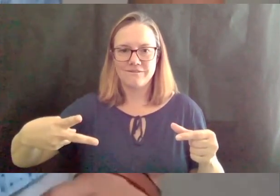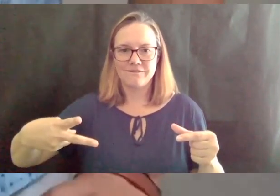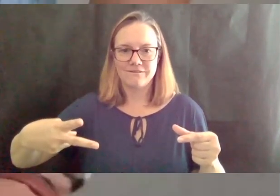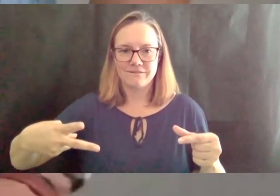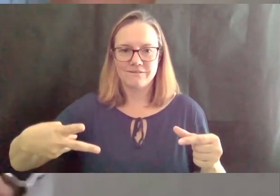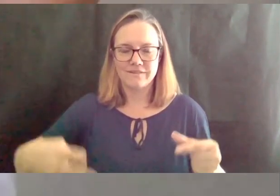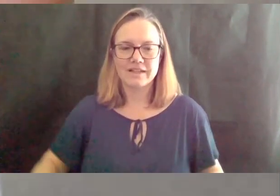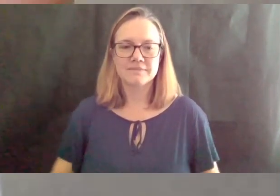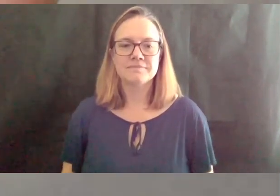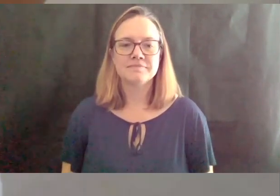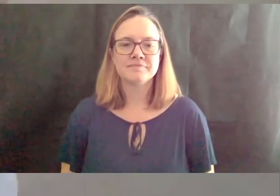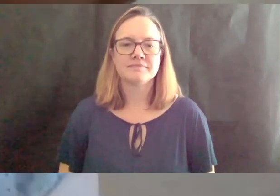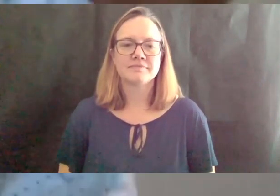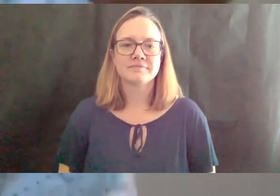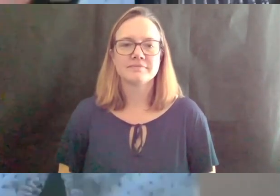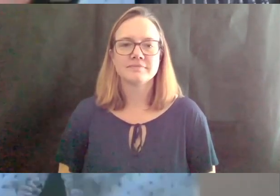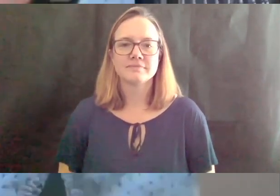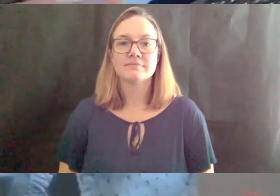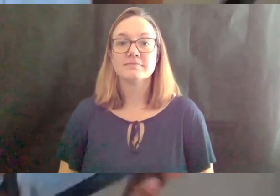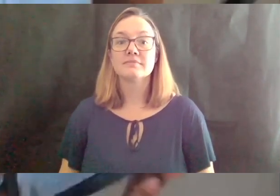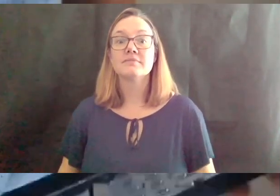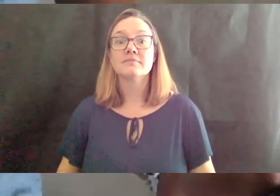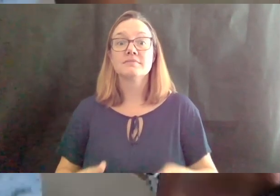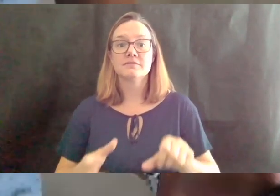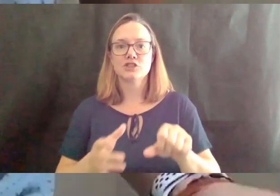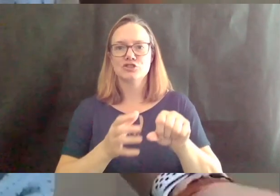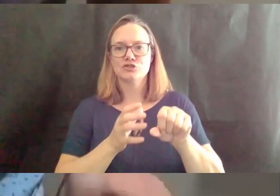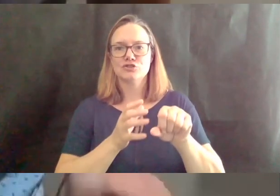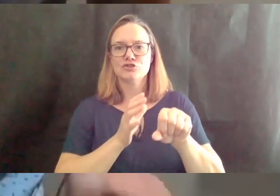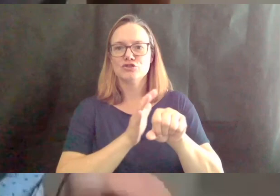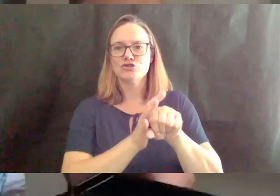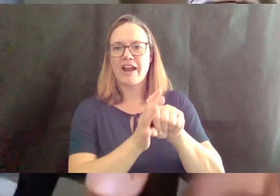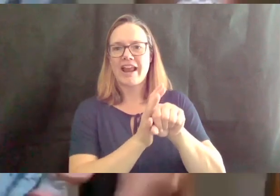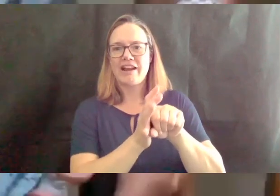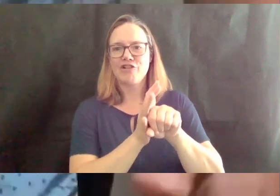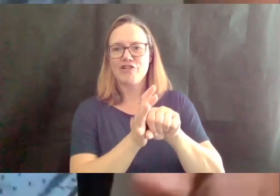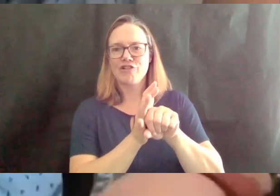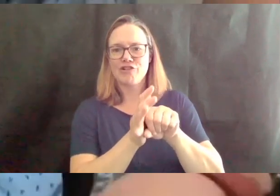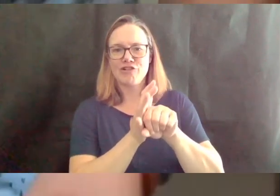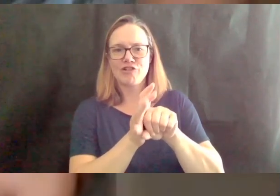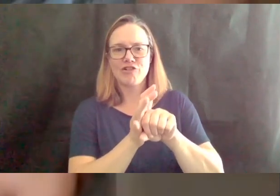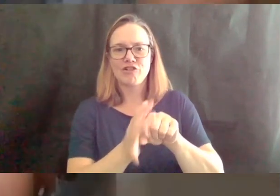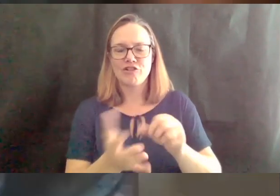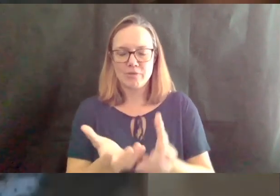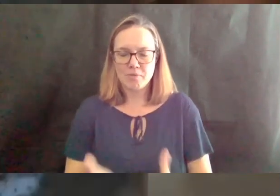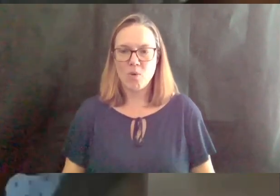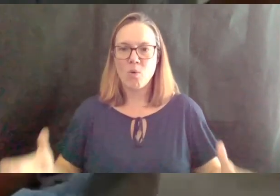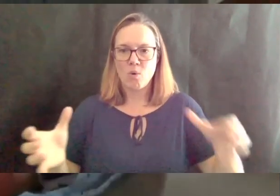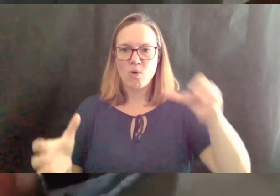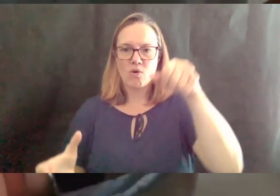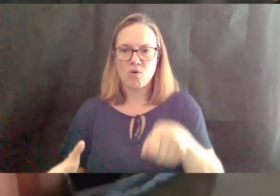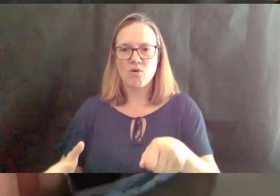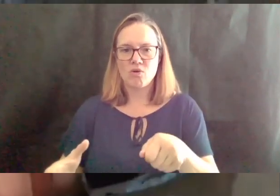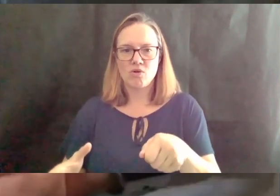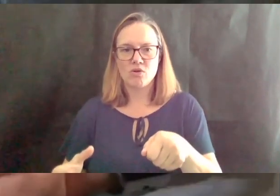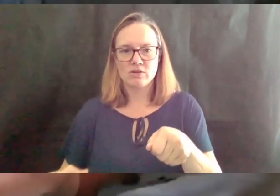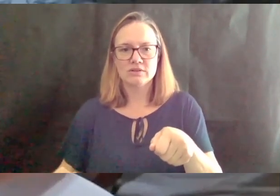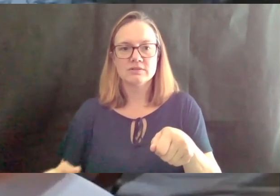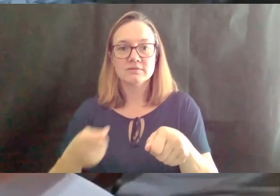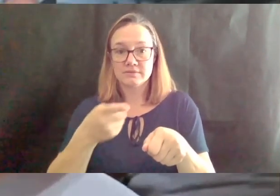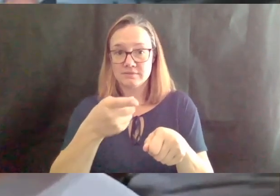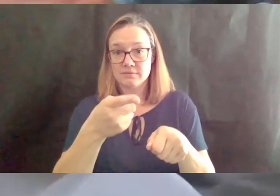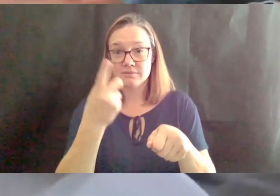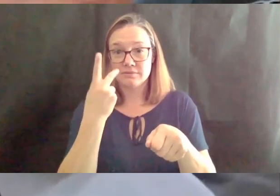Okay. And we're going to be taking our grater here into our bowl. You're just going to